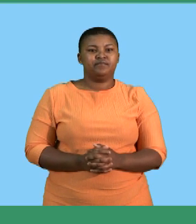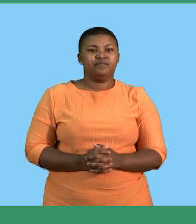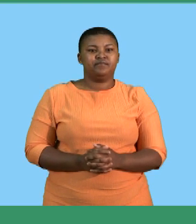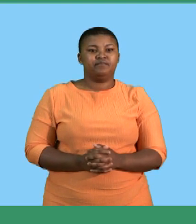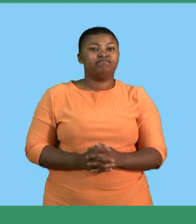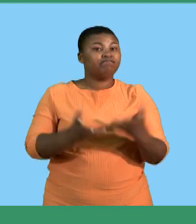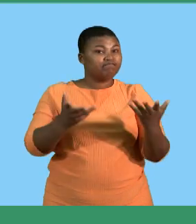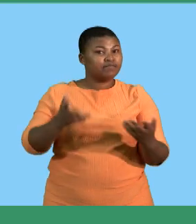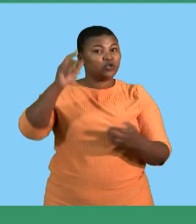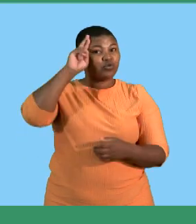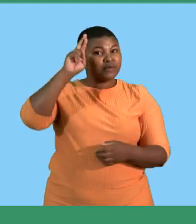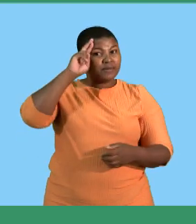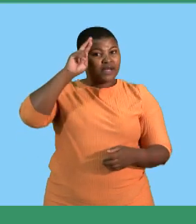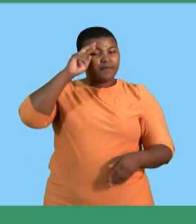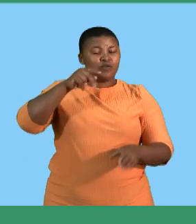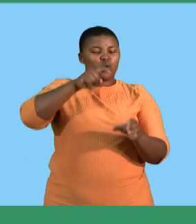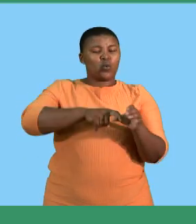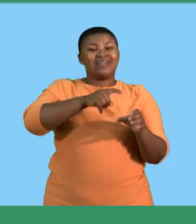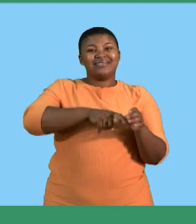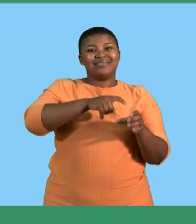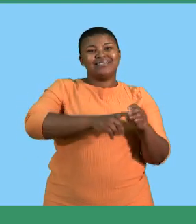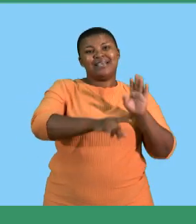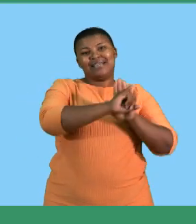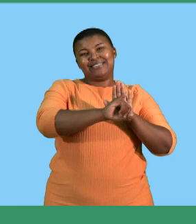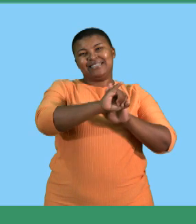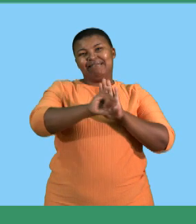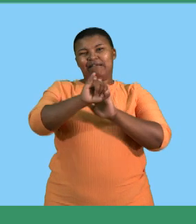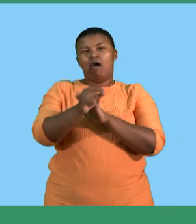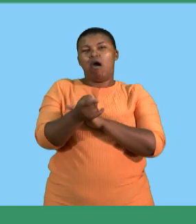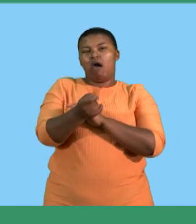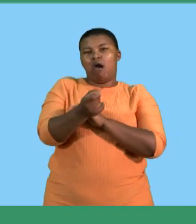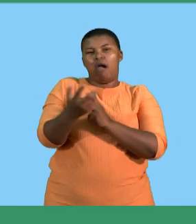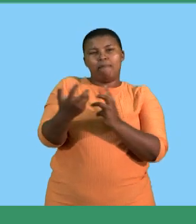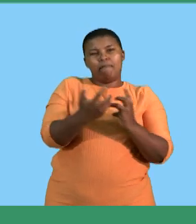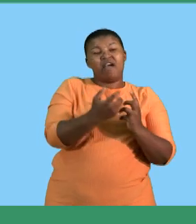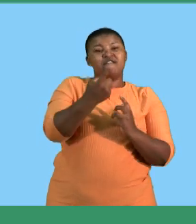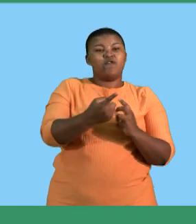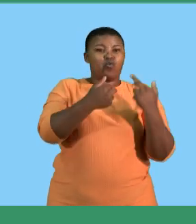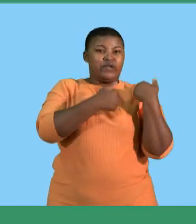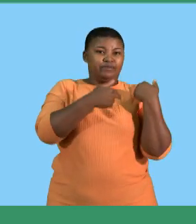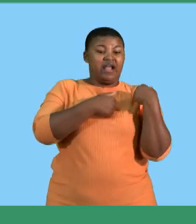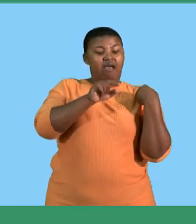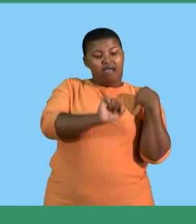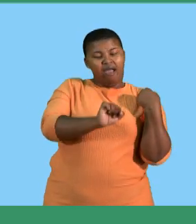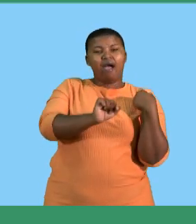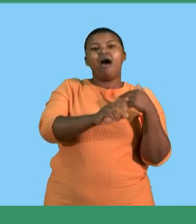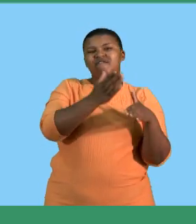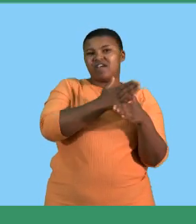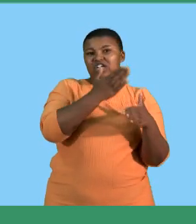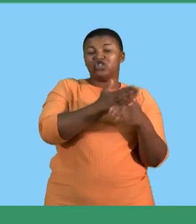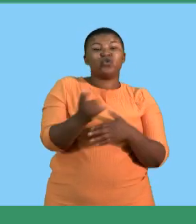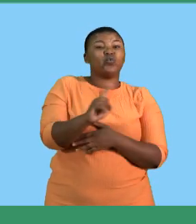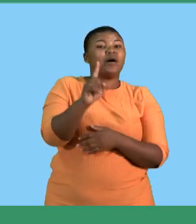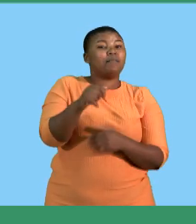So remember, quality indicators is closely related to the responsibilities of the function. What do they